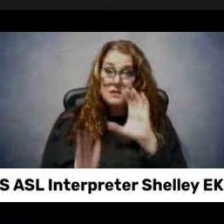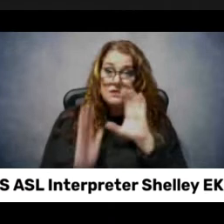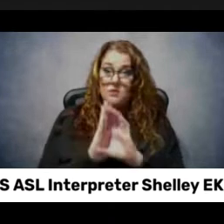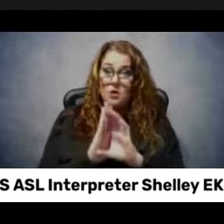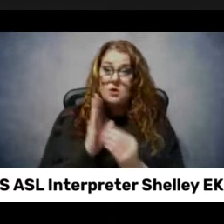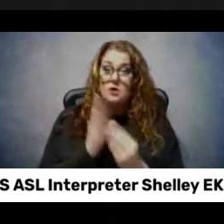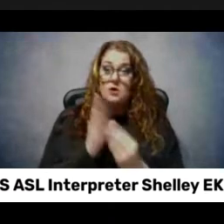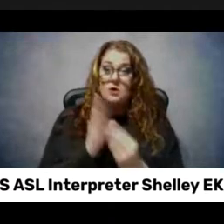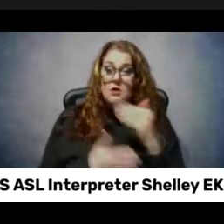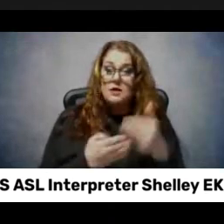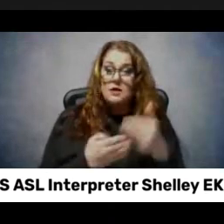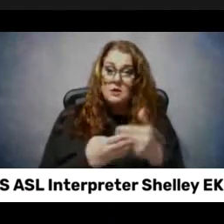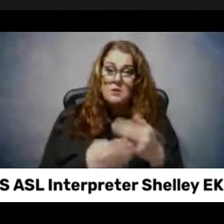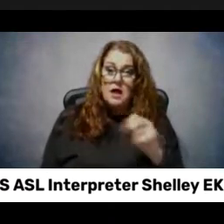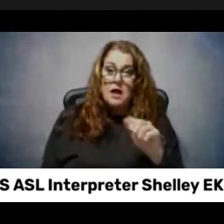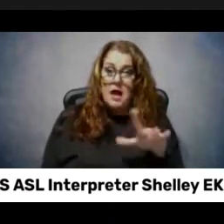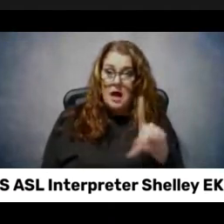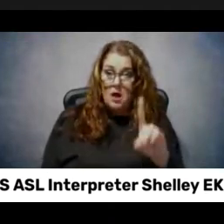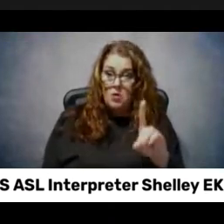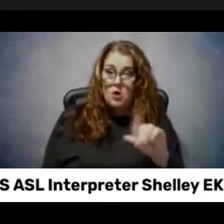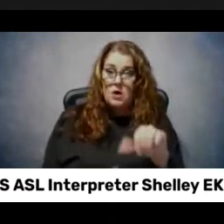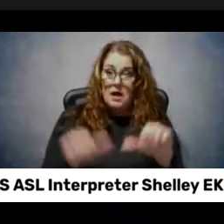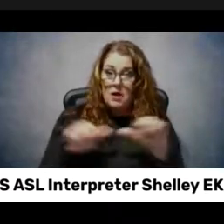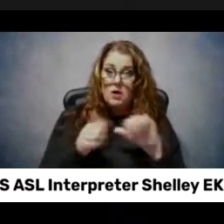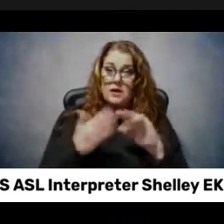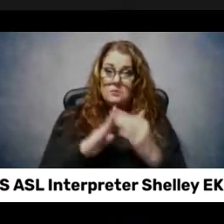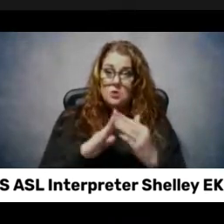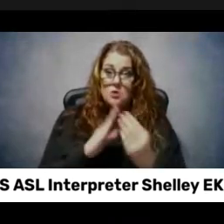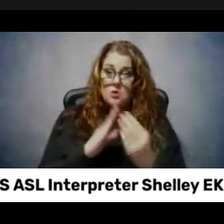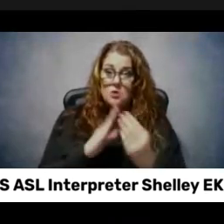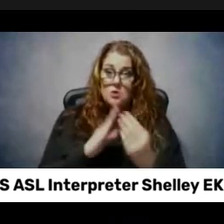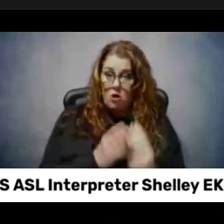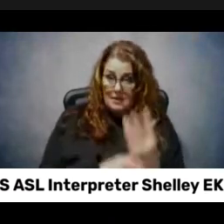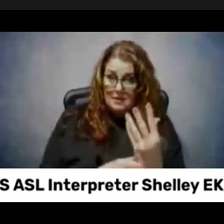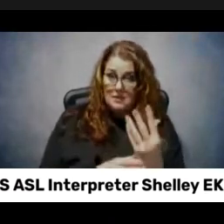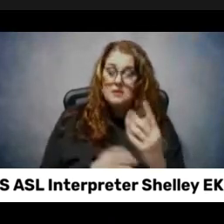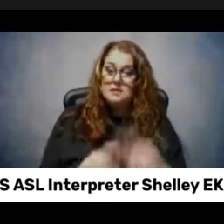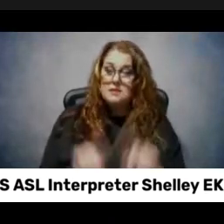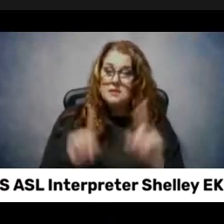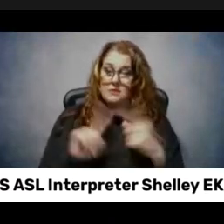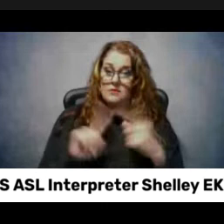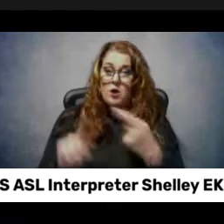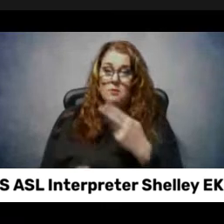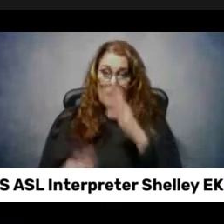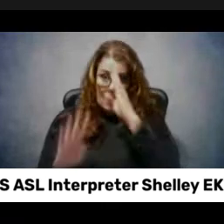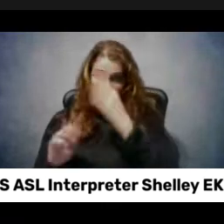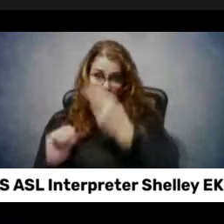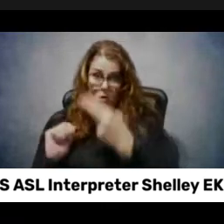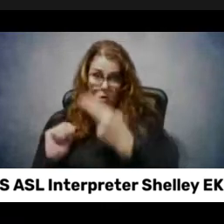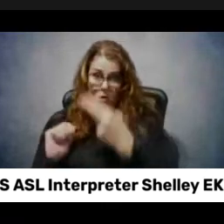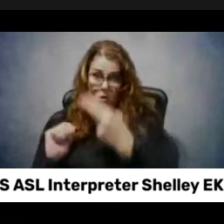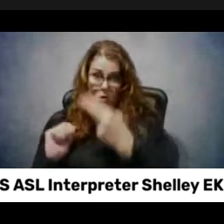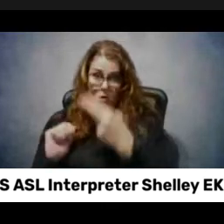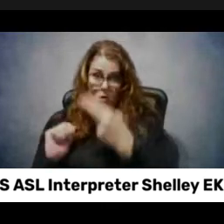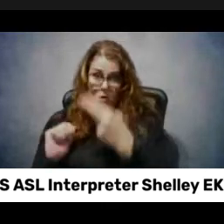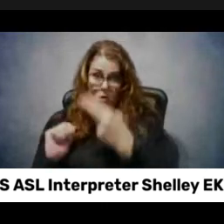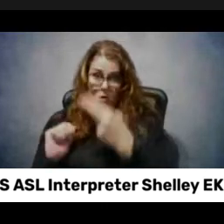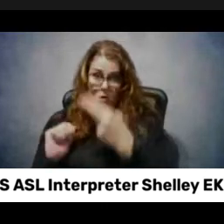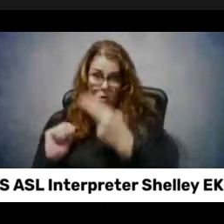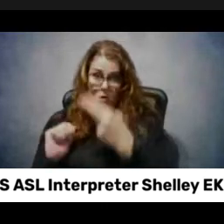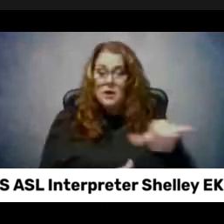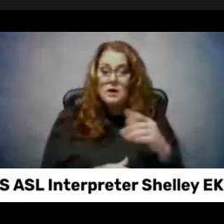at nearby Howard Area Community Garden, which is different than Hello Howard, watering the parkway